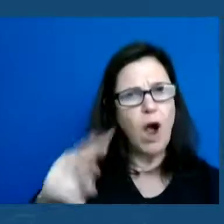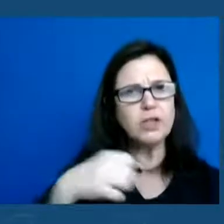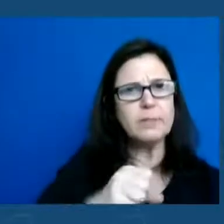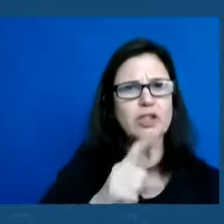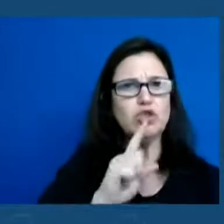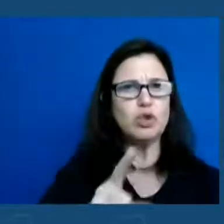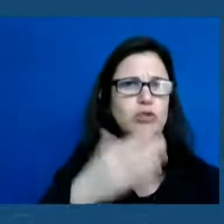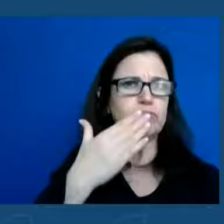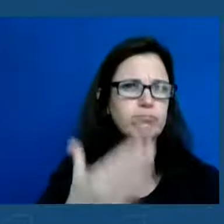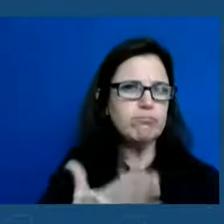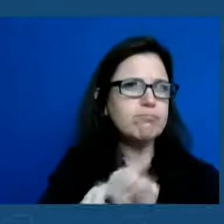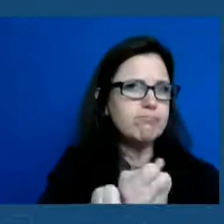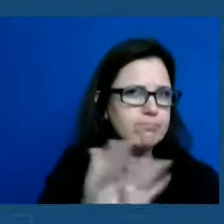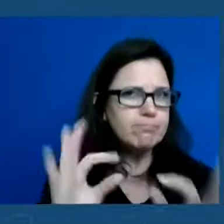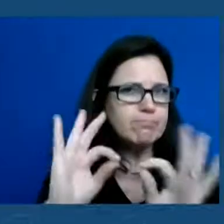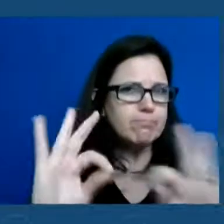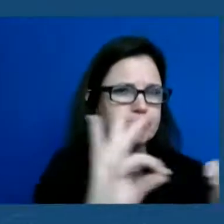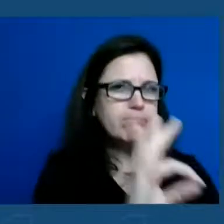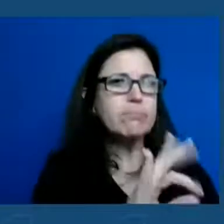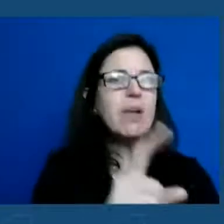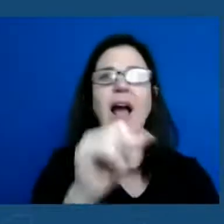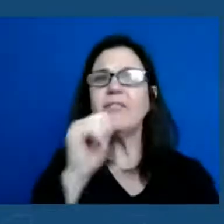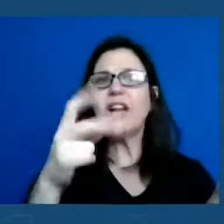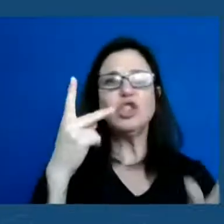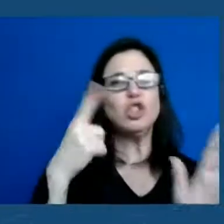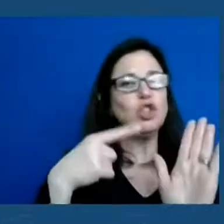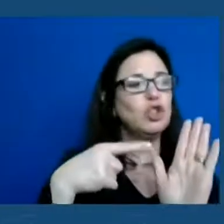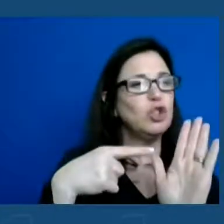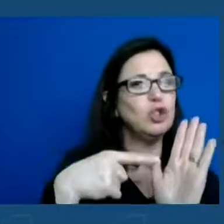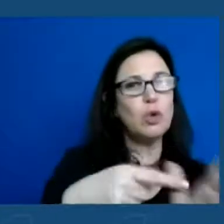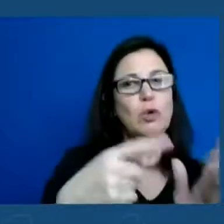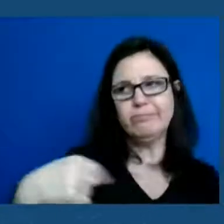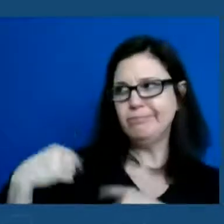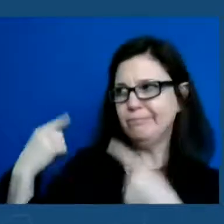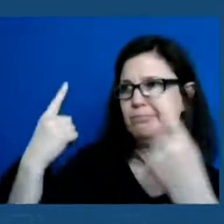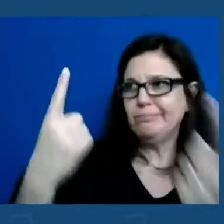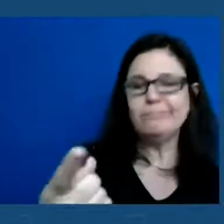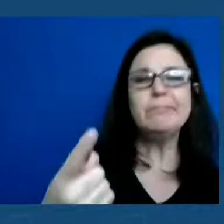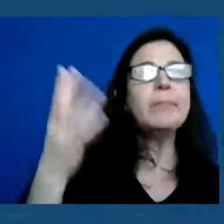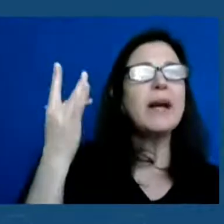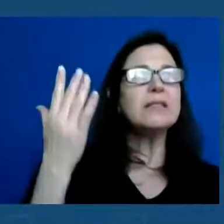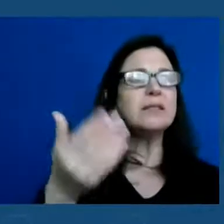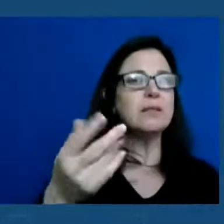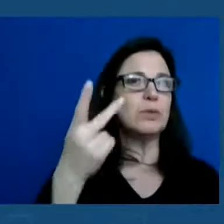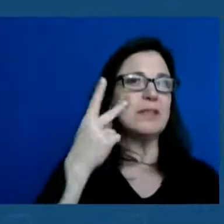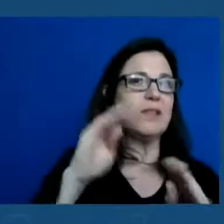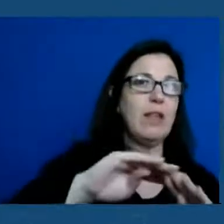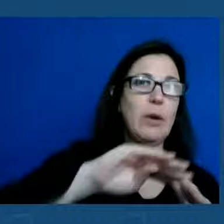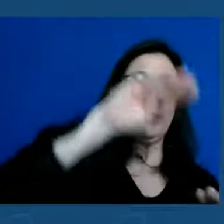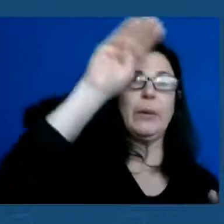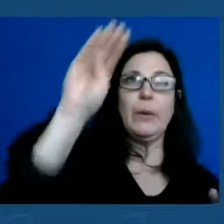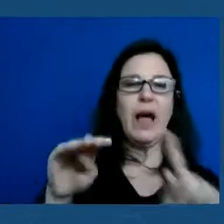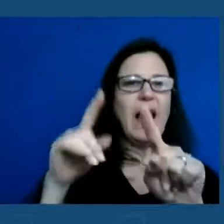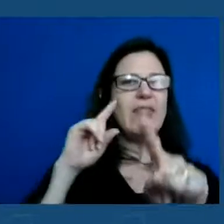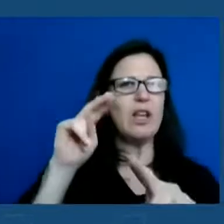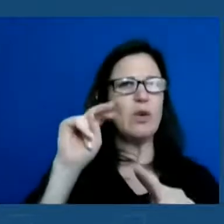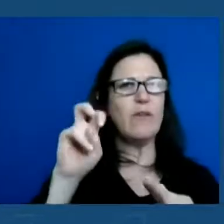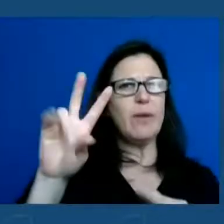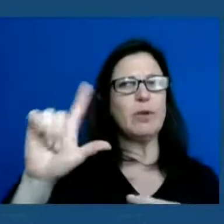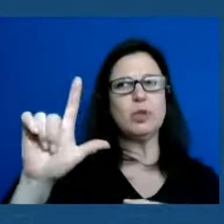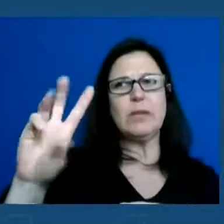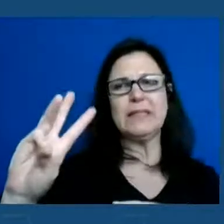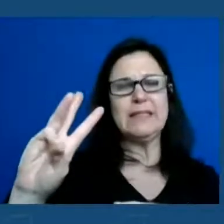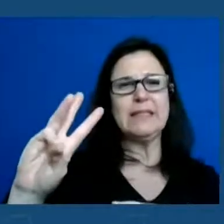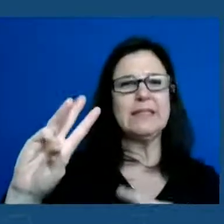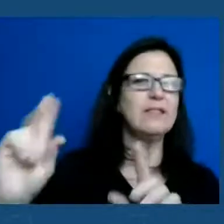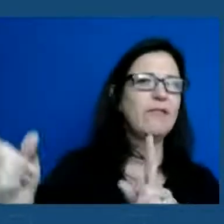in a little while because we lived through that peak back in November. November 26th, I think it was when Omicron was first